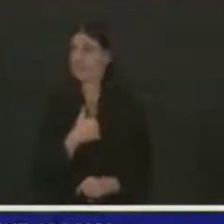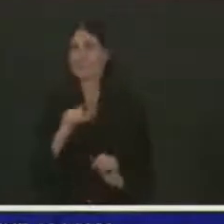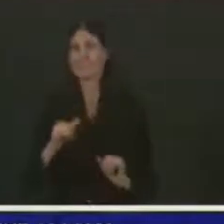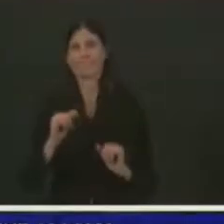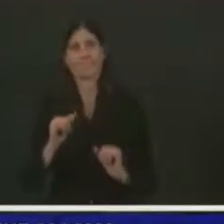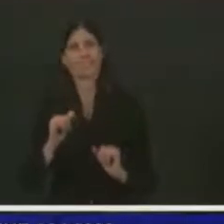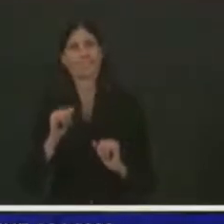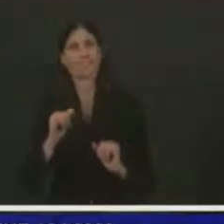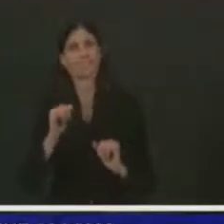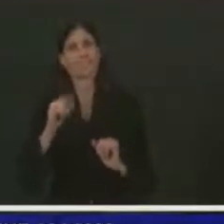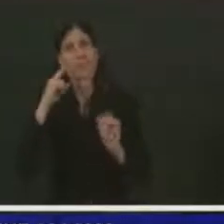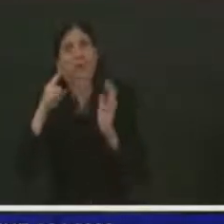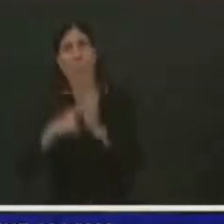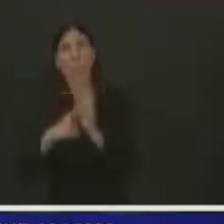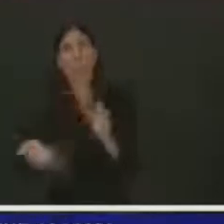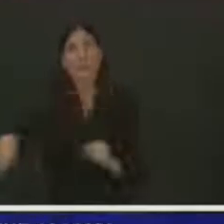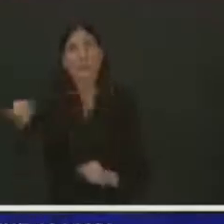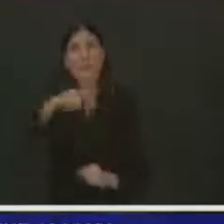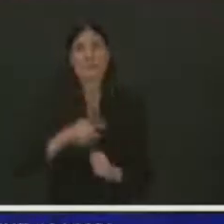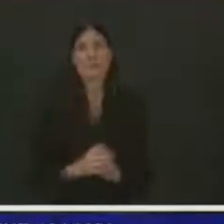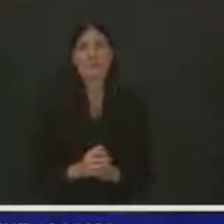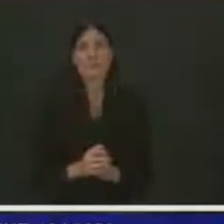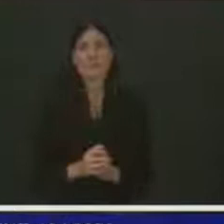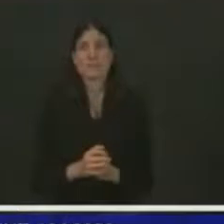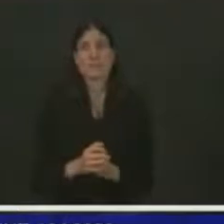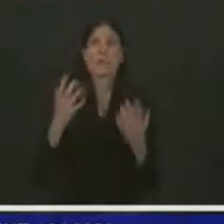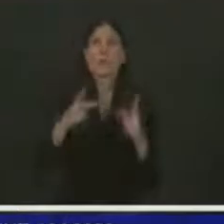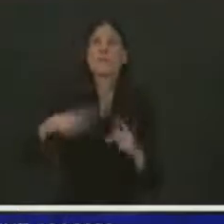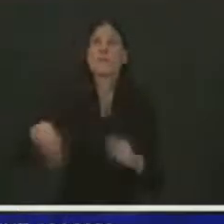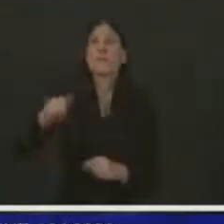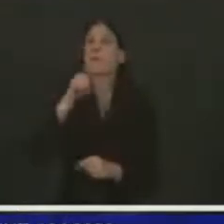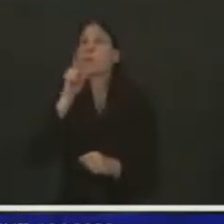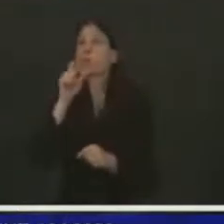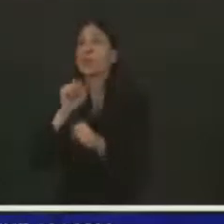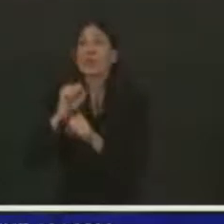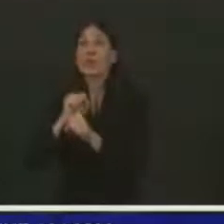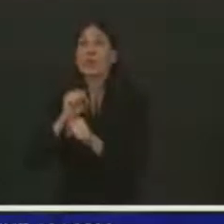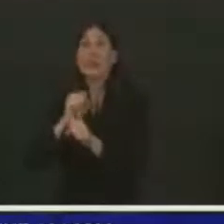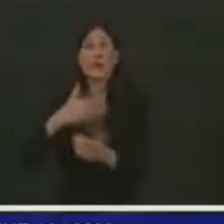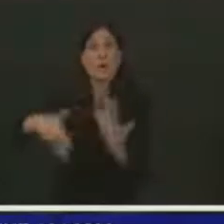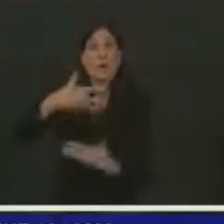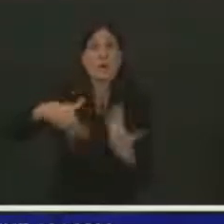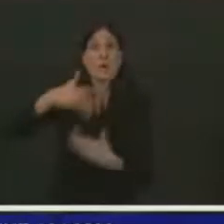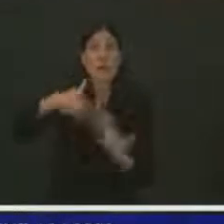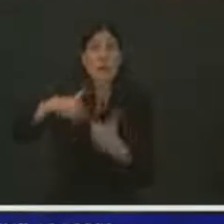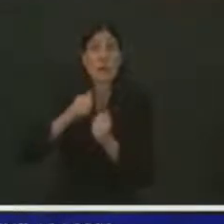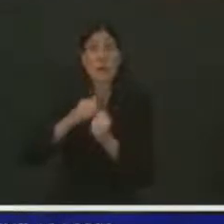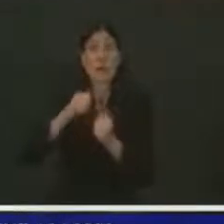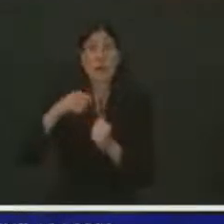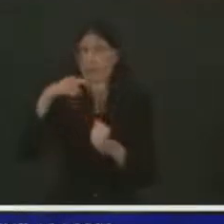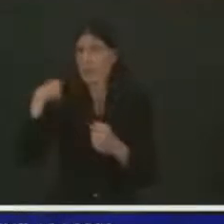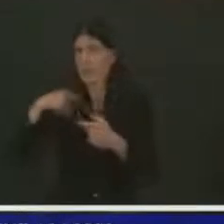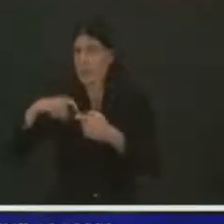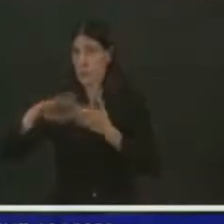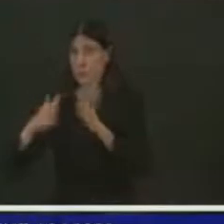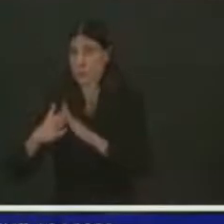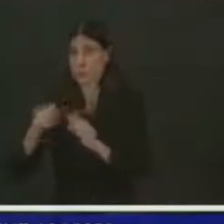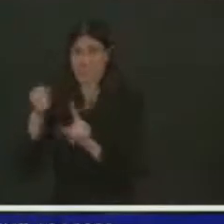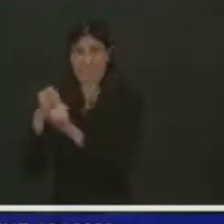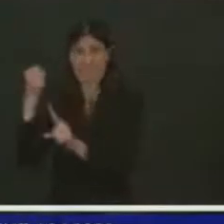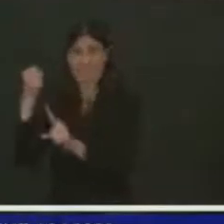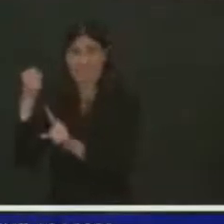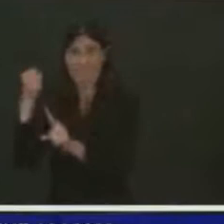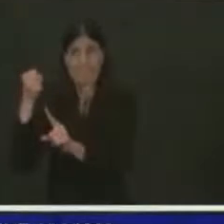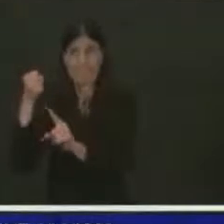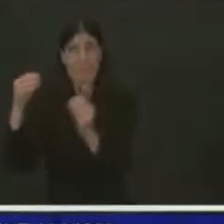to COVID-19 in the populations, and given everything that we have described, the strong and resilient